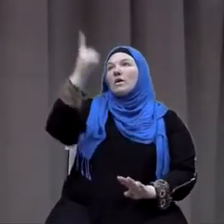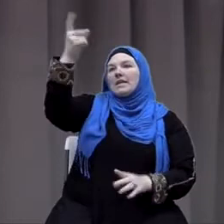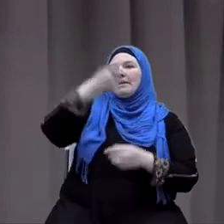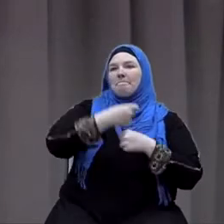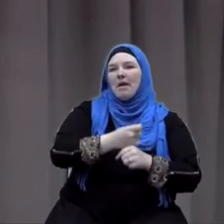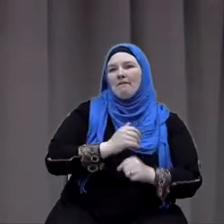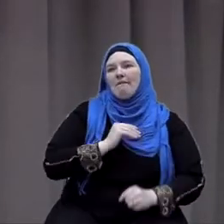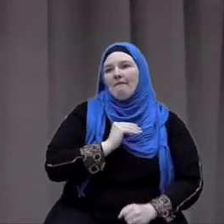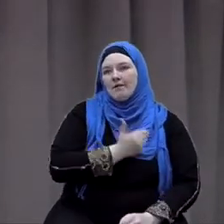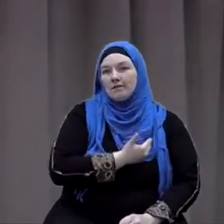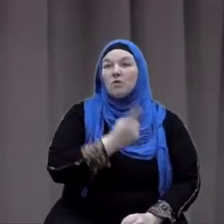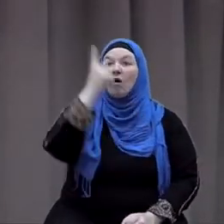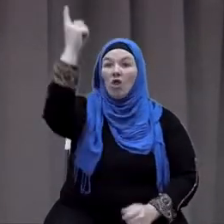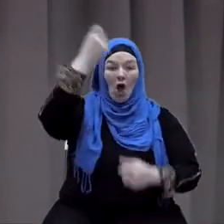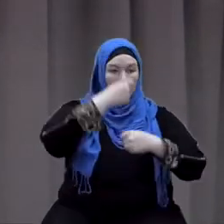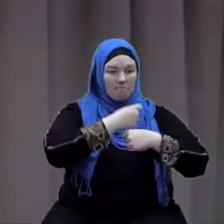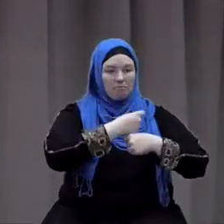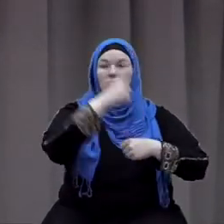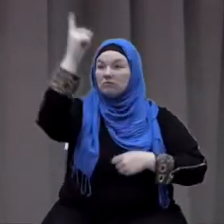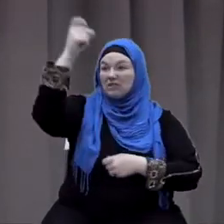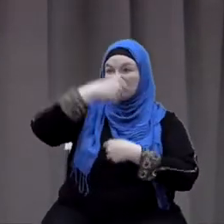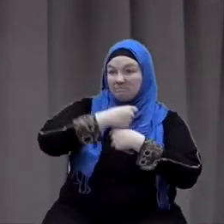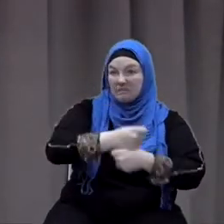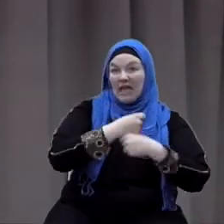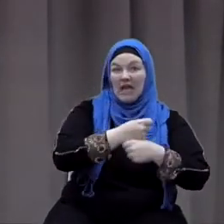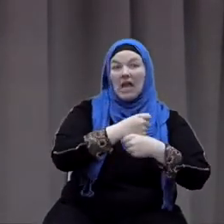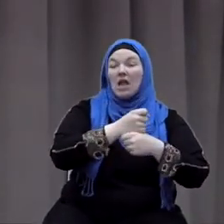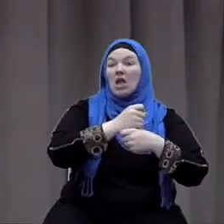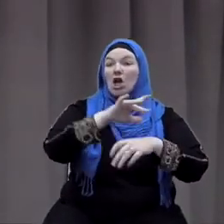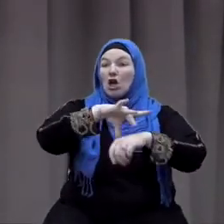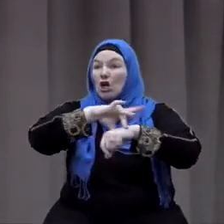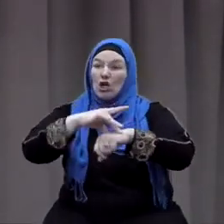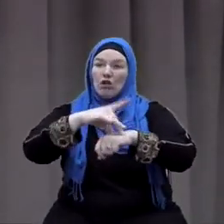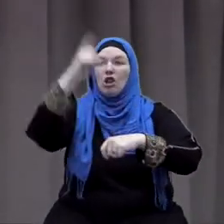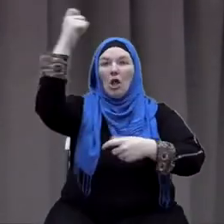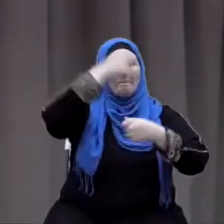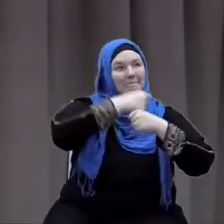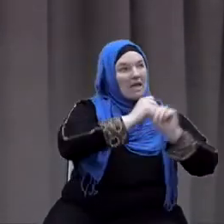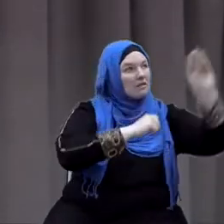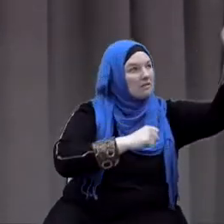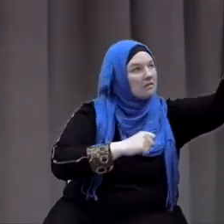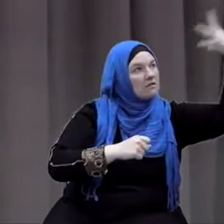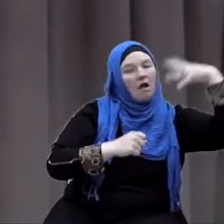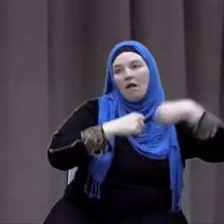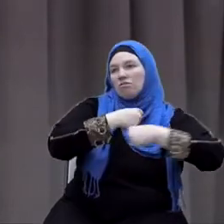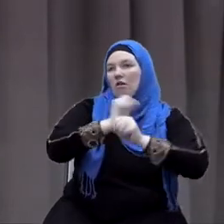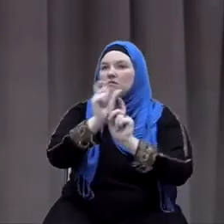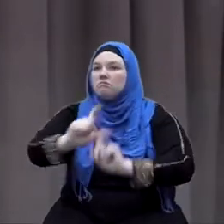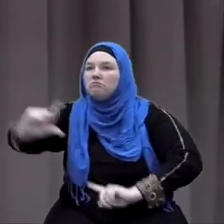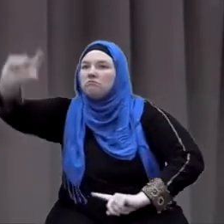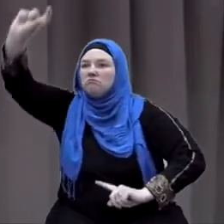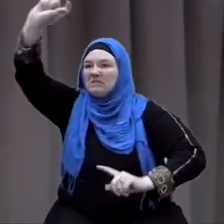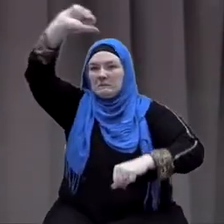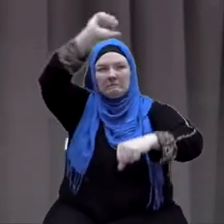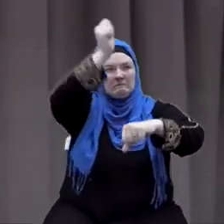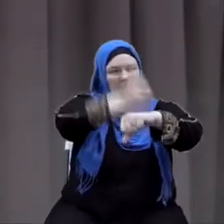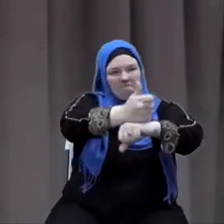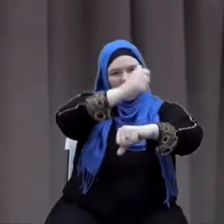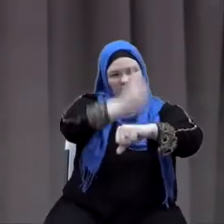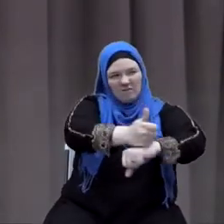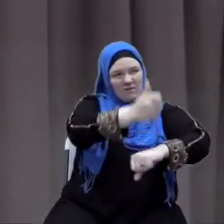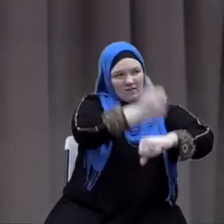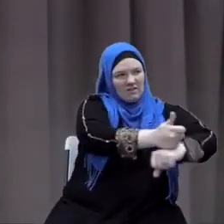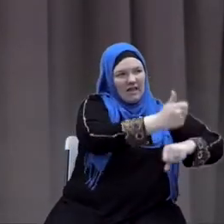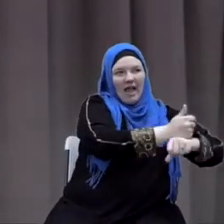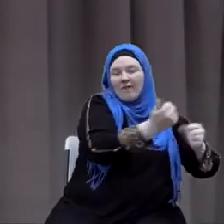us. It is like, no tashbih, but it is like, just for illustration, you are